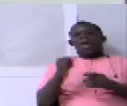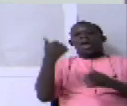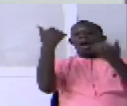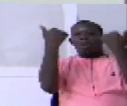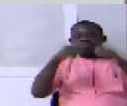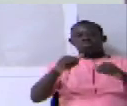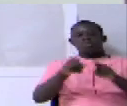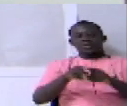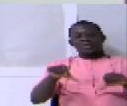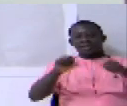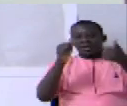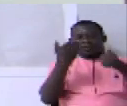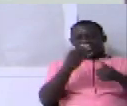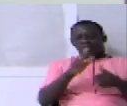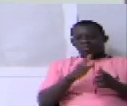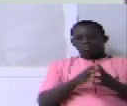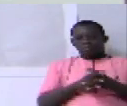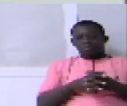stems from